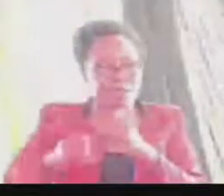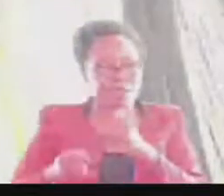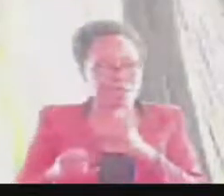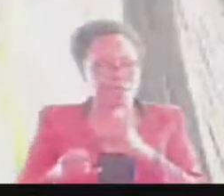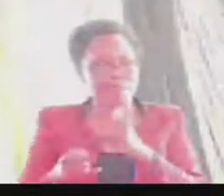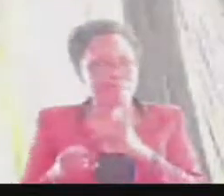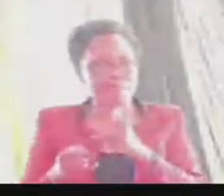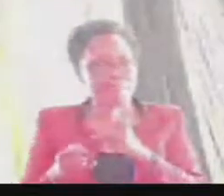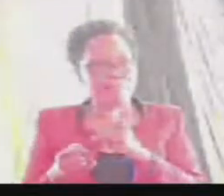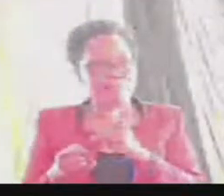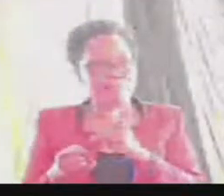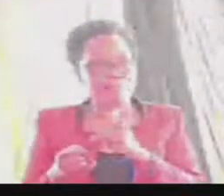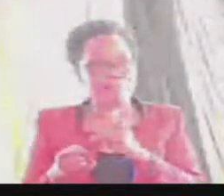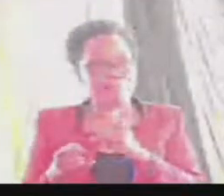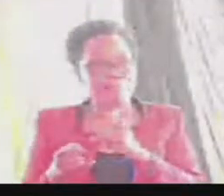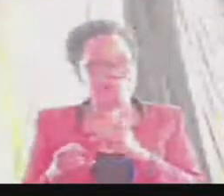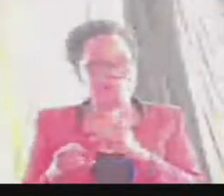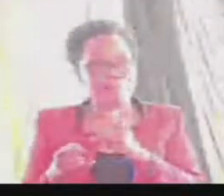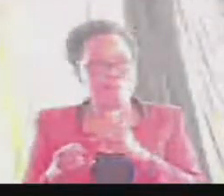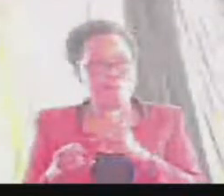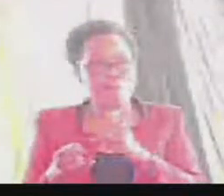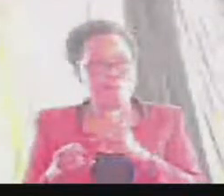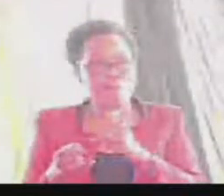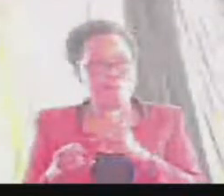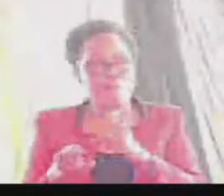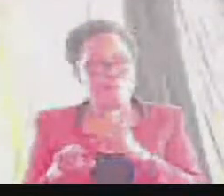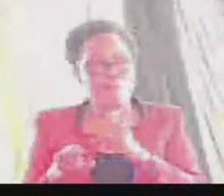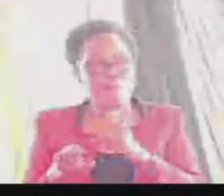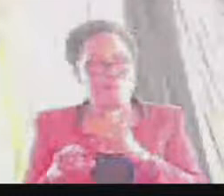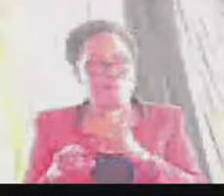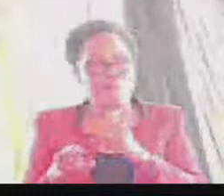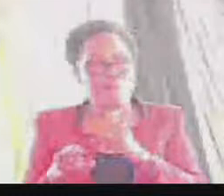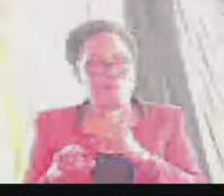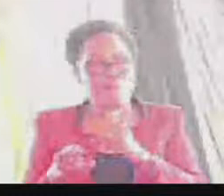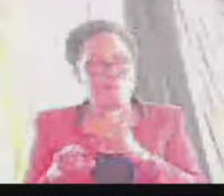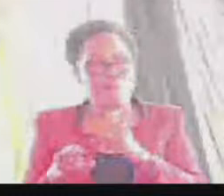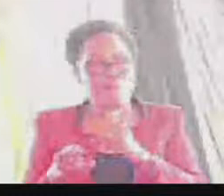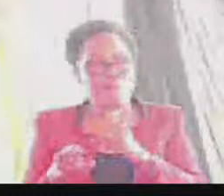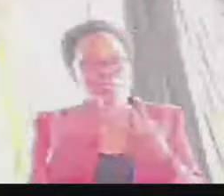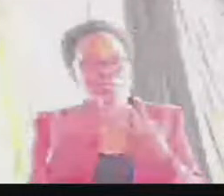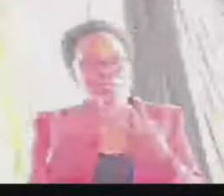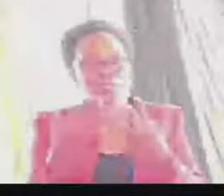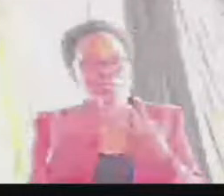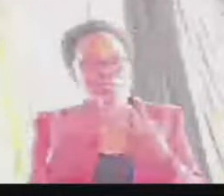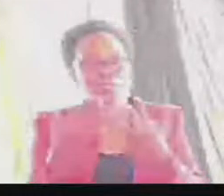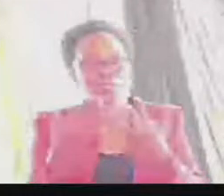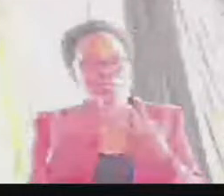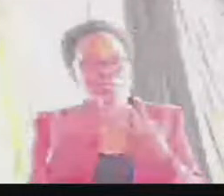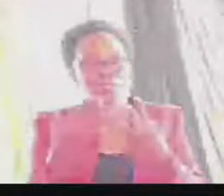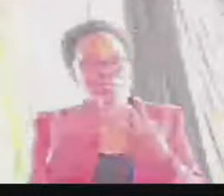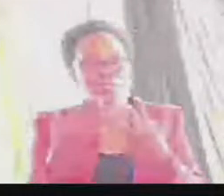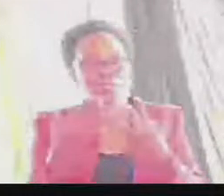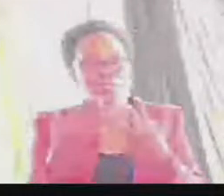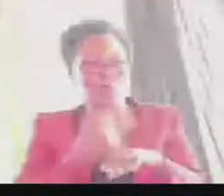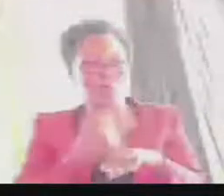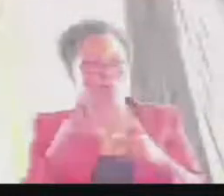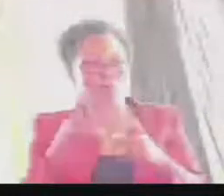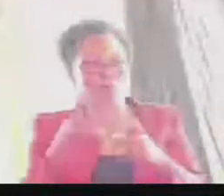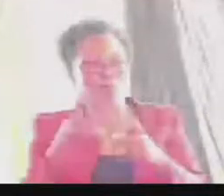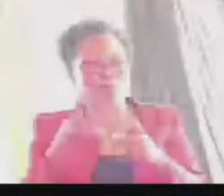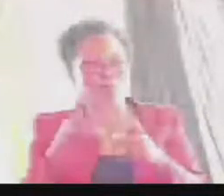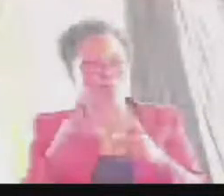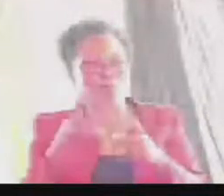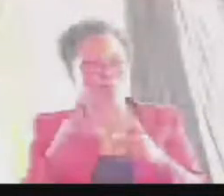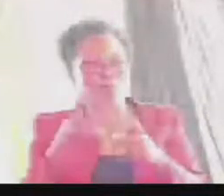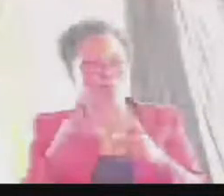one of the issues that concerned me when you were starting and this goes, you've talked about a